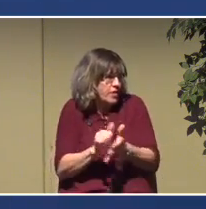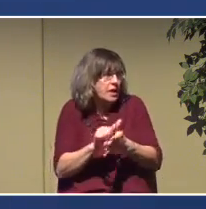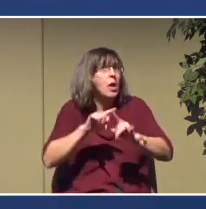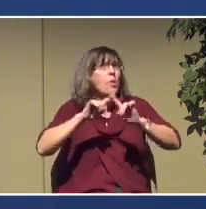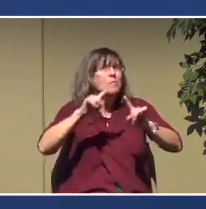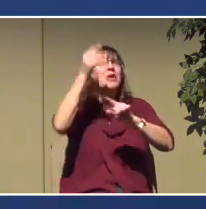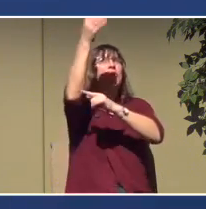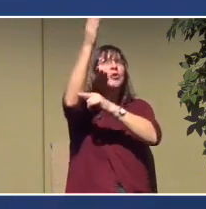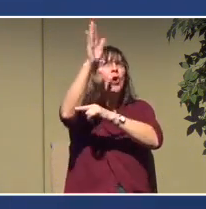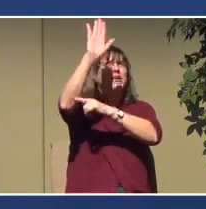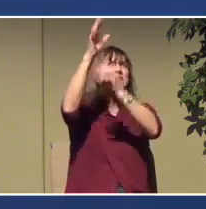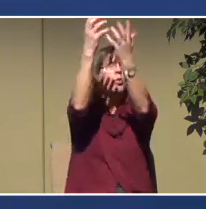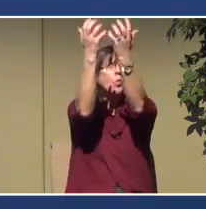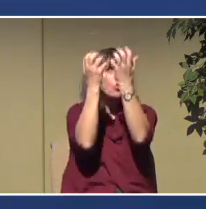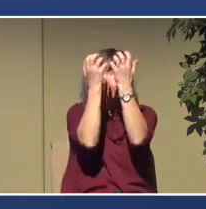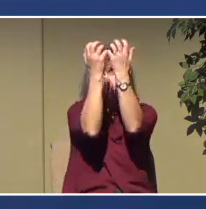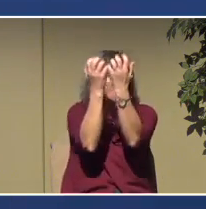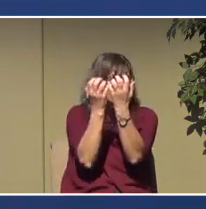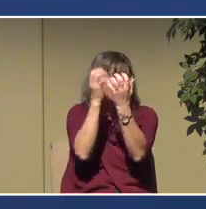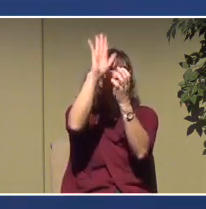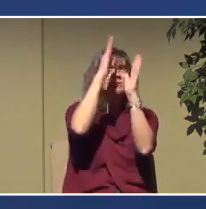purposes unfulfilled.